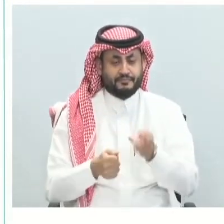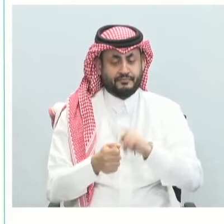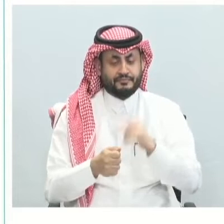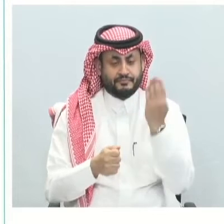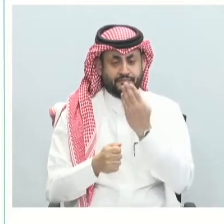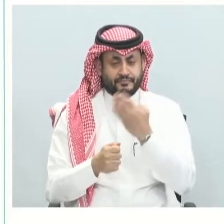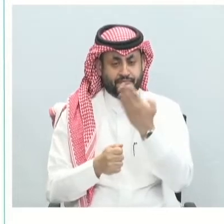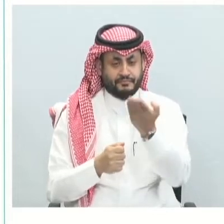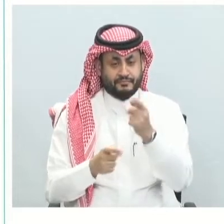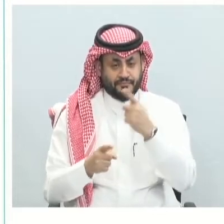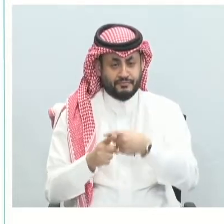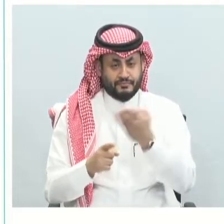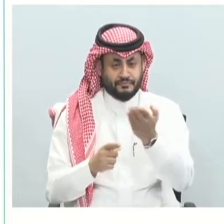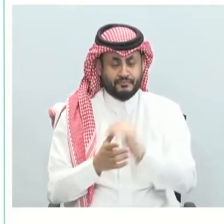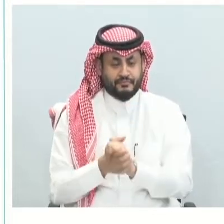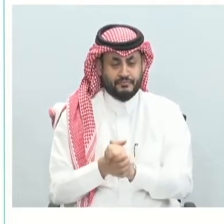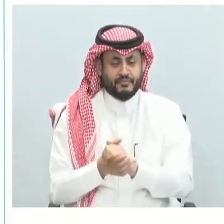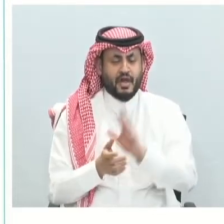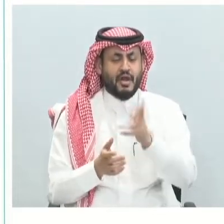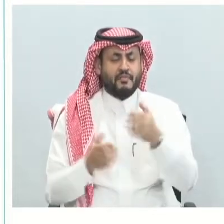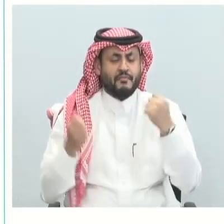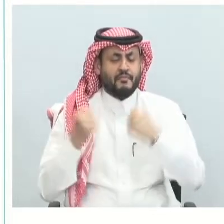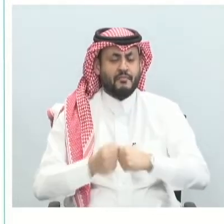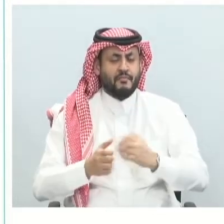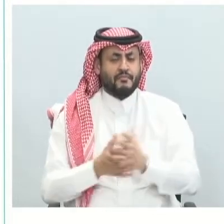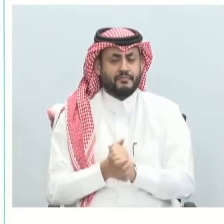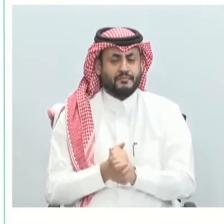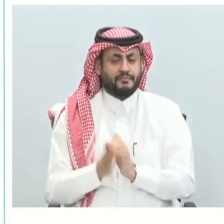again fast. So, who is wearing green?